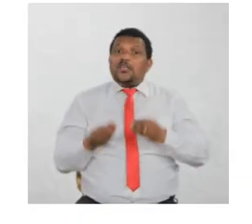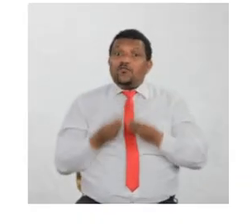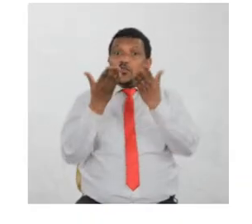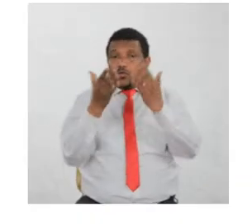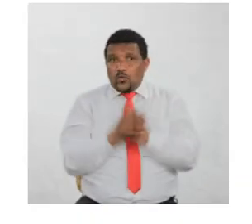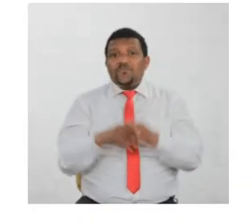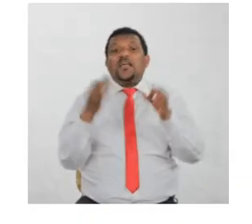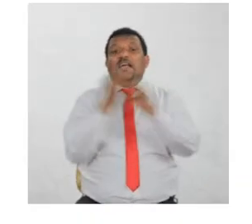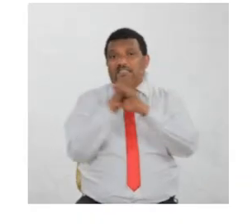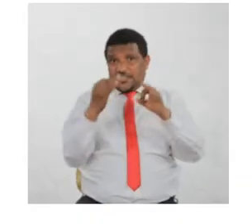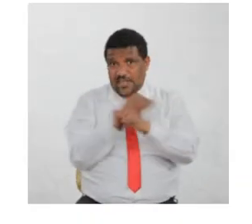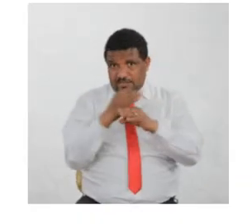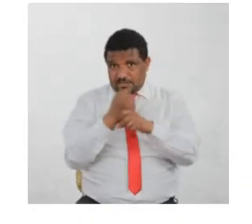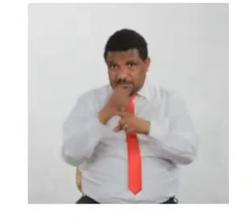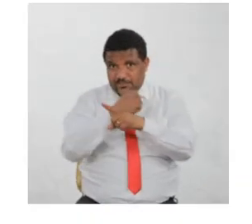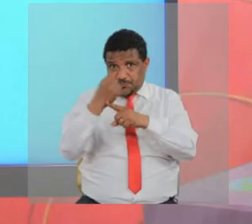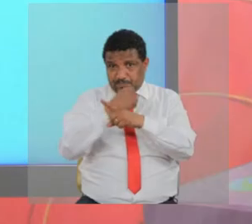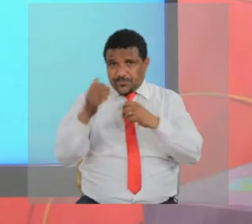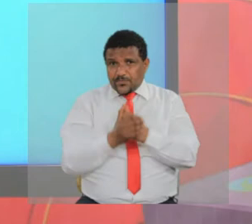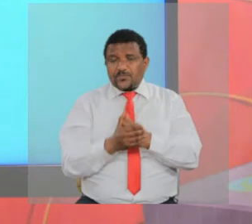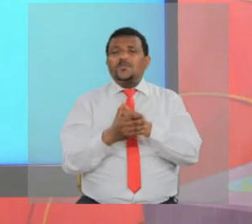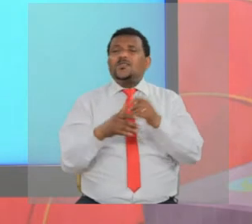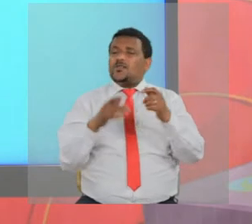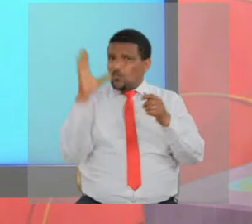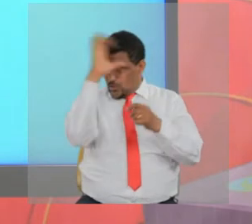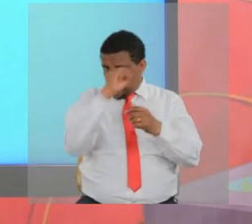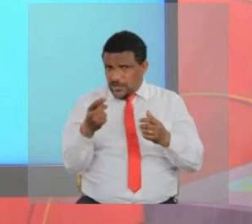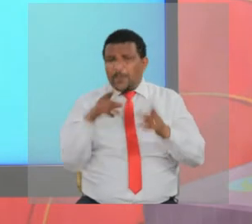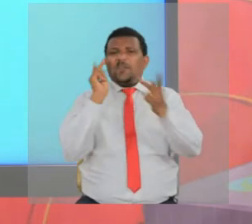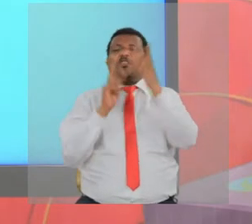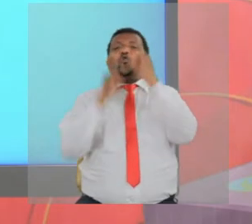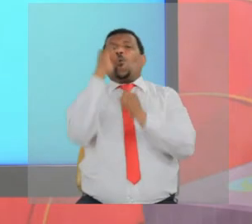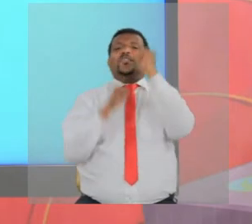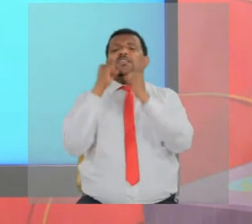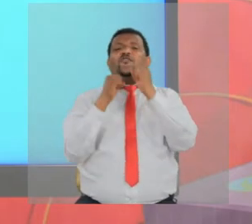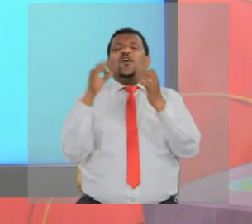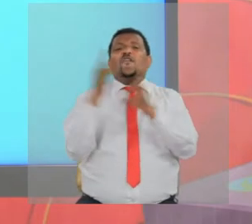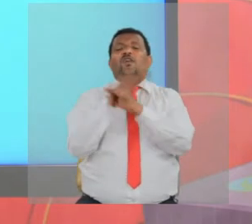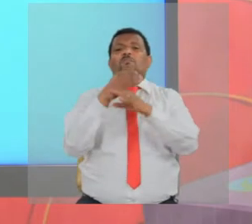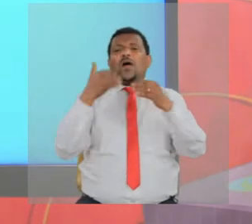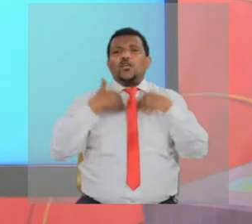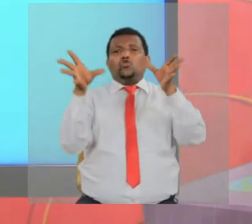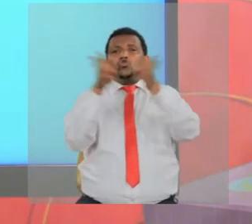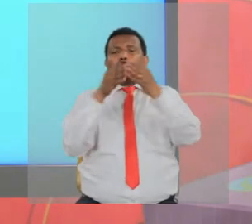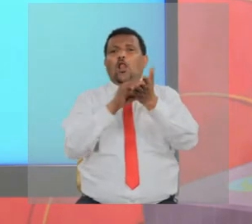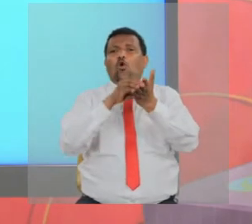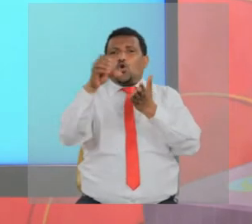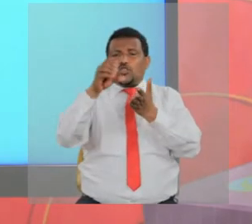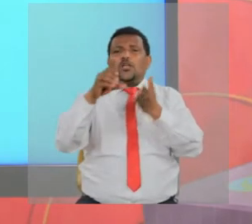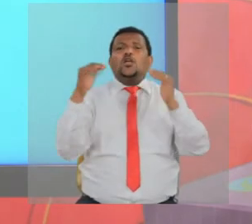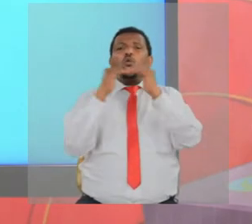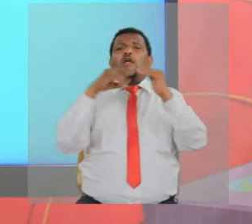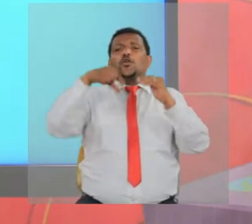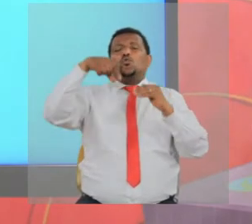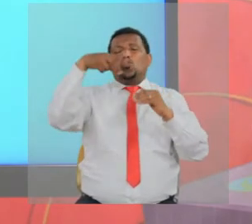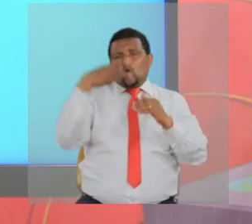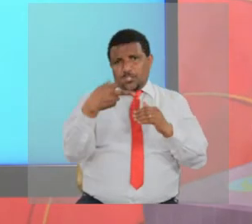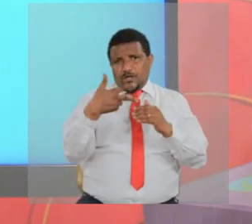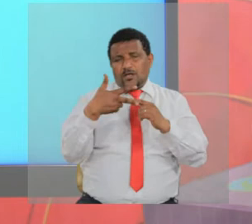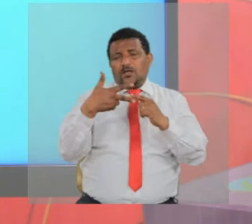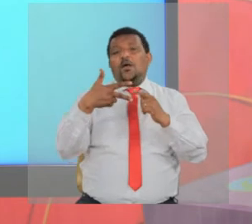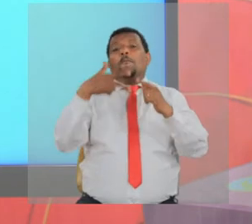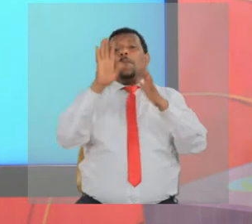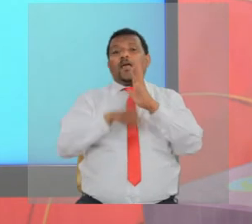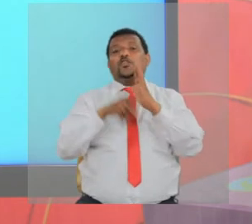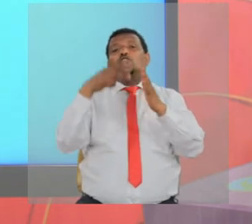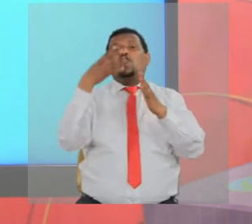you exercise. Consider that a perfectly competitive firm has total cost, which is equal to Q cubed minus 4Q squared